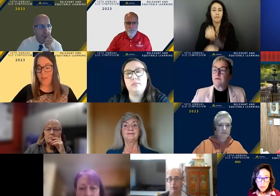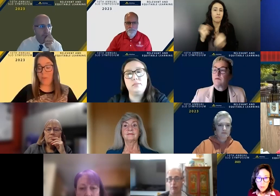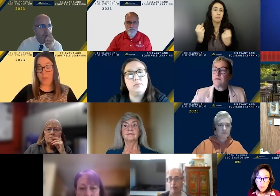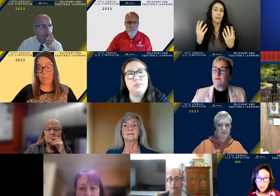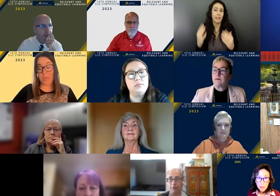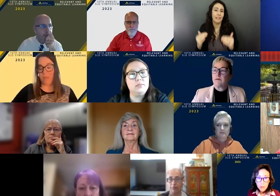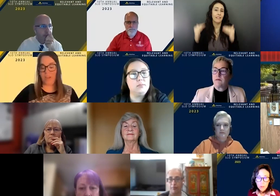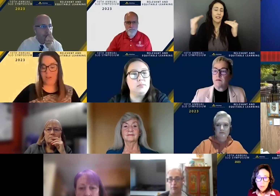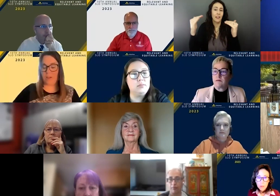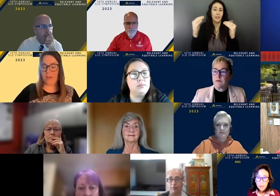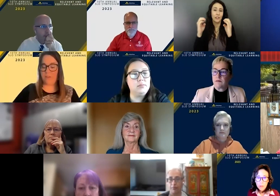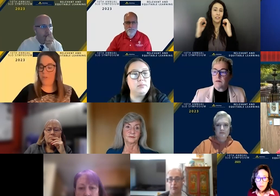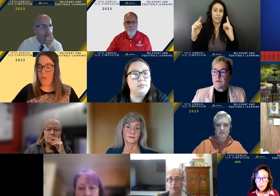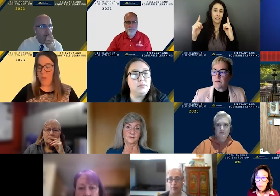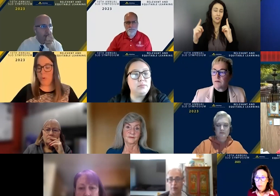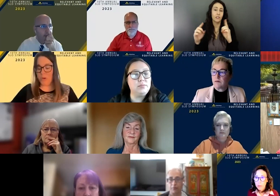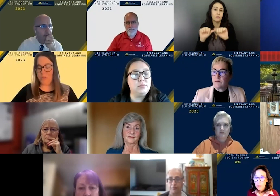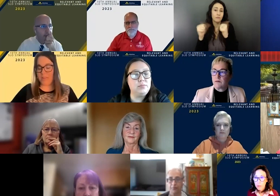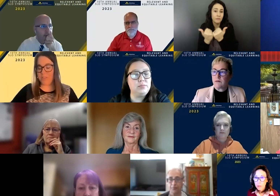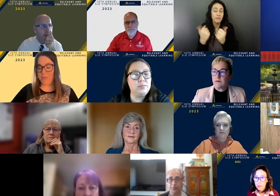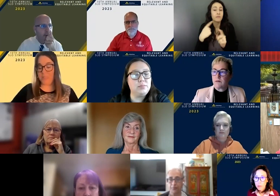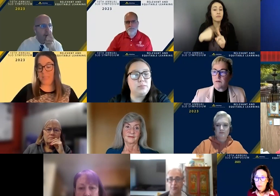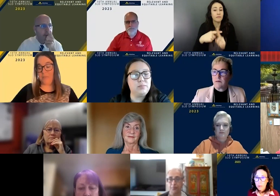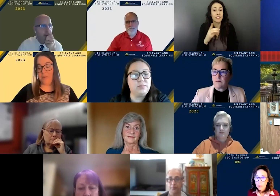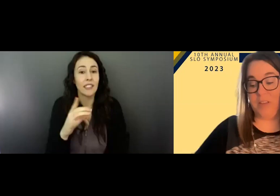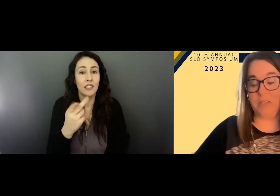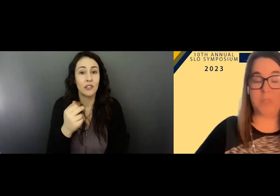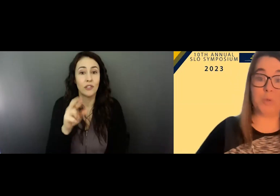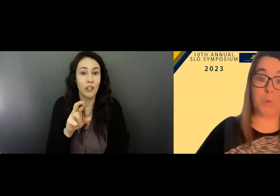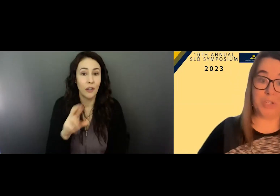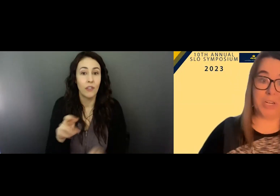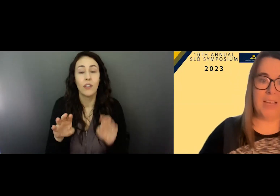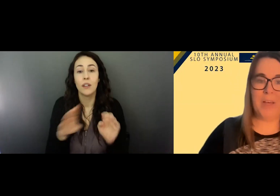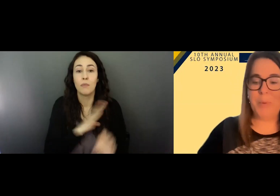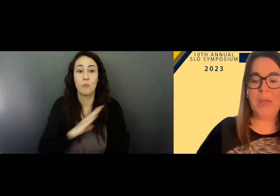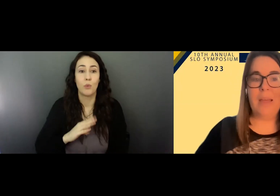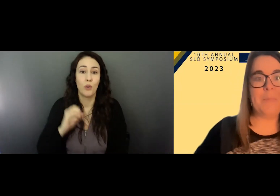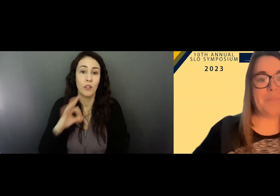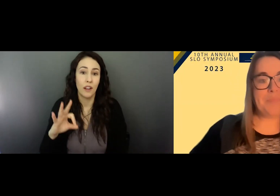associations, including being the chair of Board of Directors for the Center for Victims of Torture.